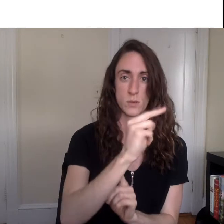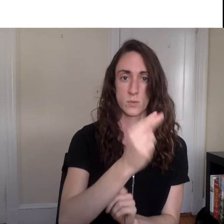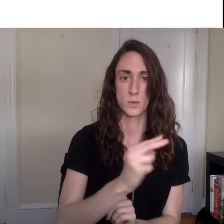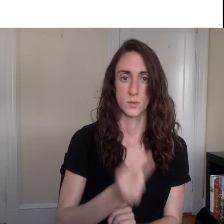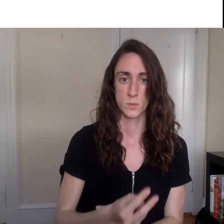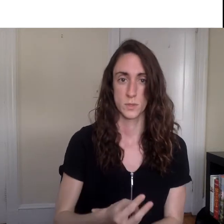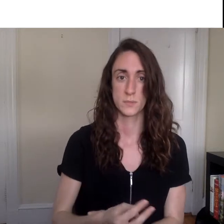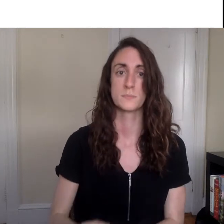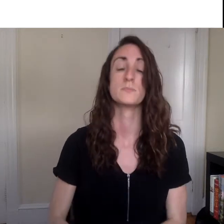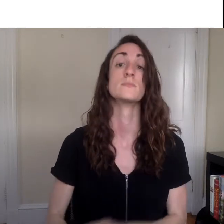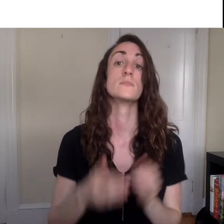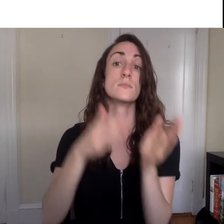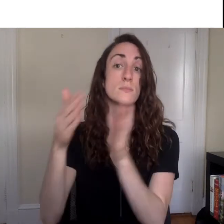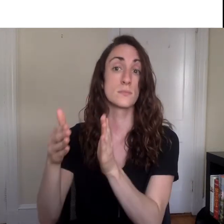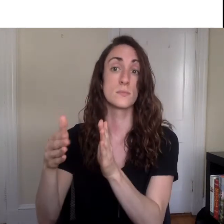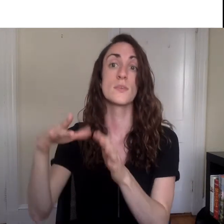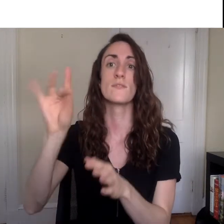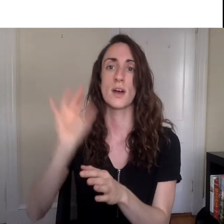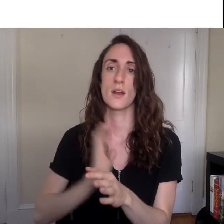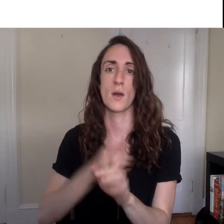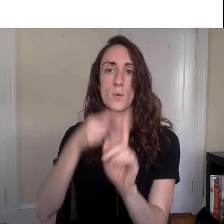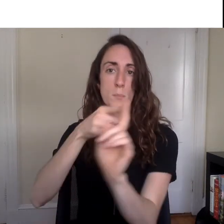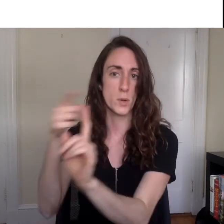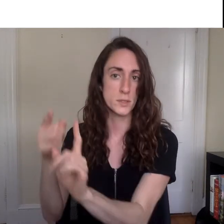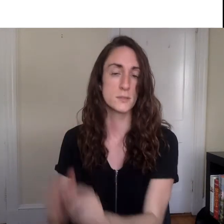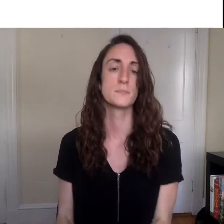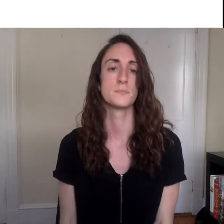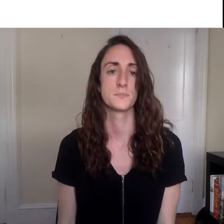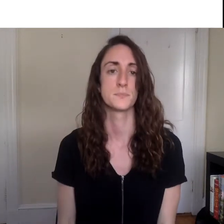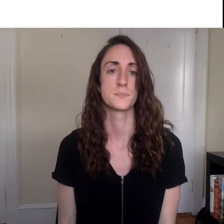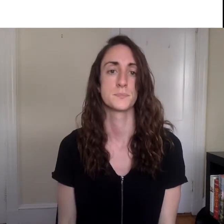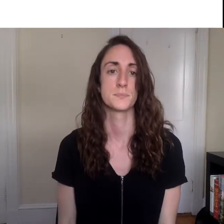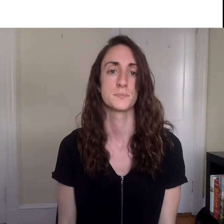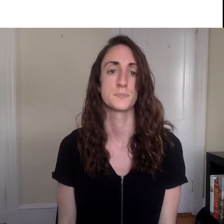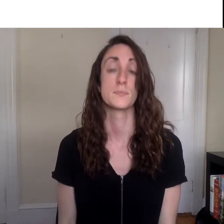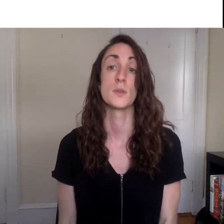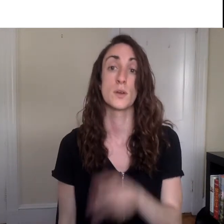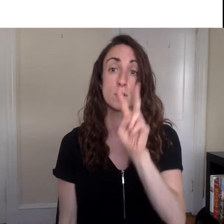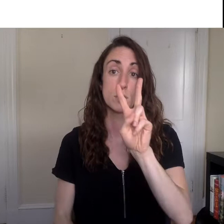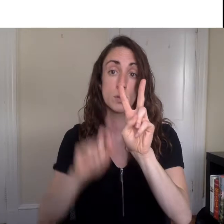squares of those x values. So from there, we can find 5 points.